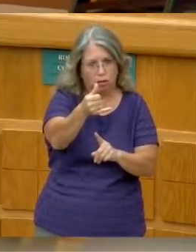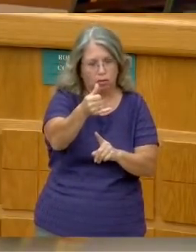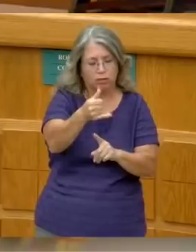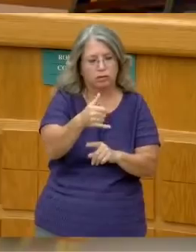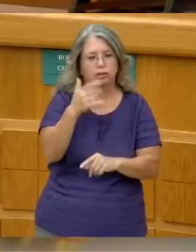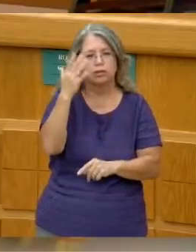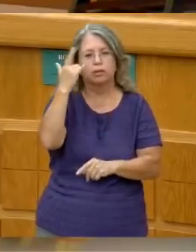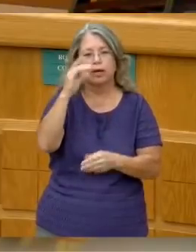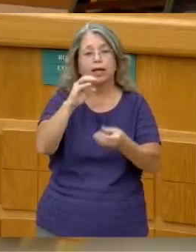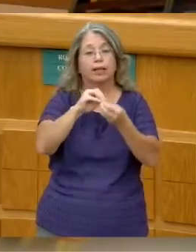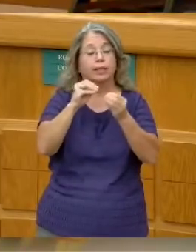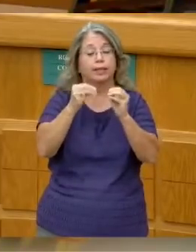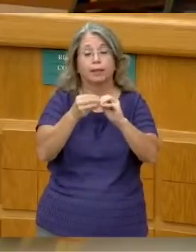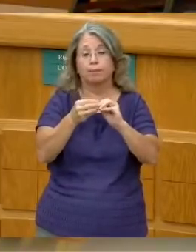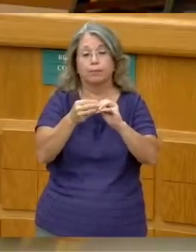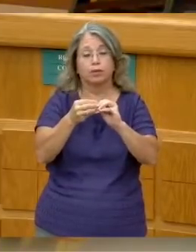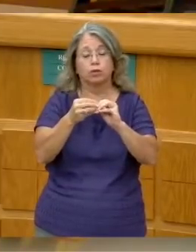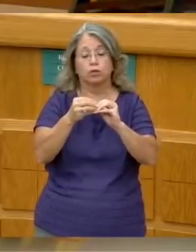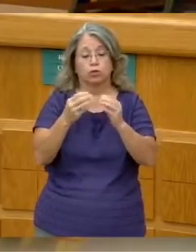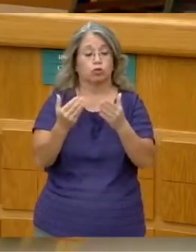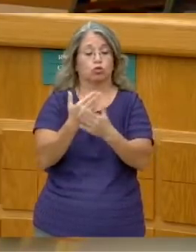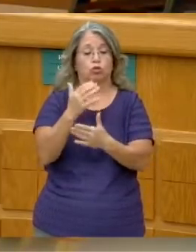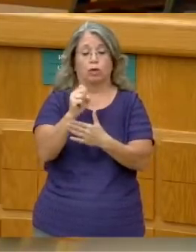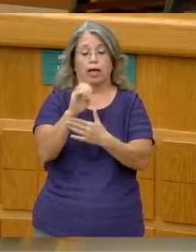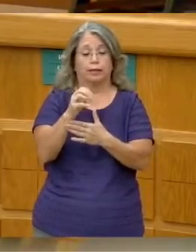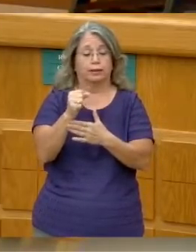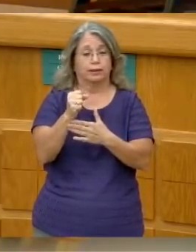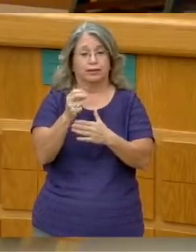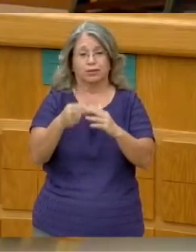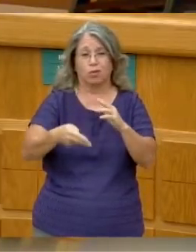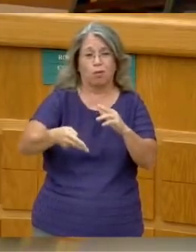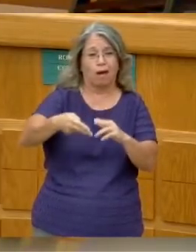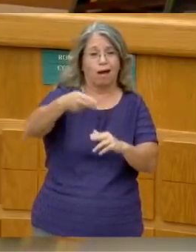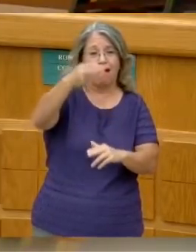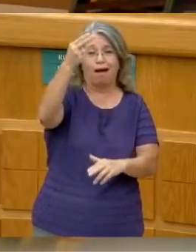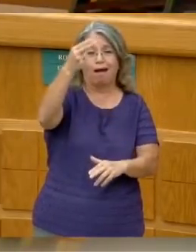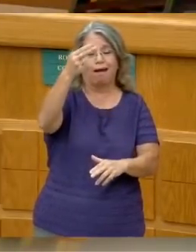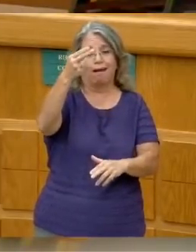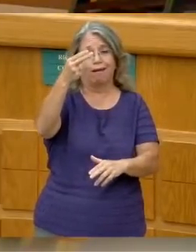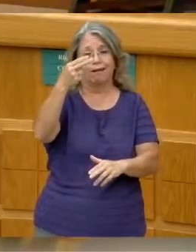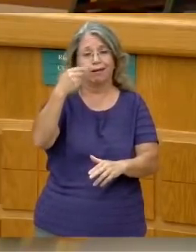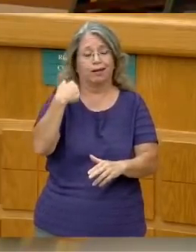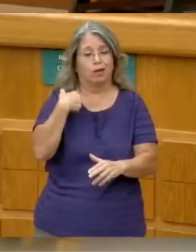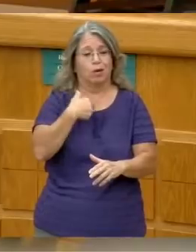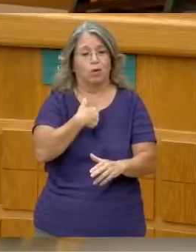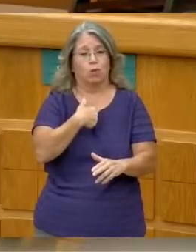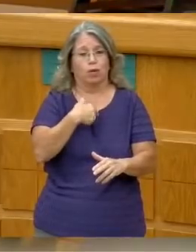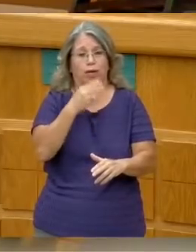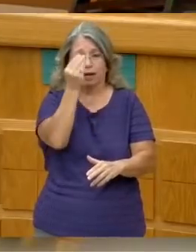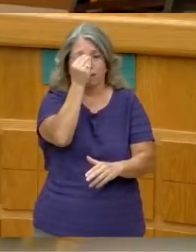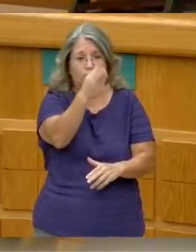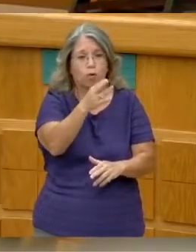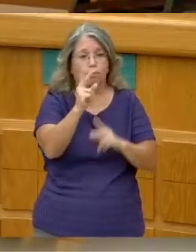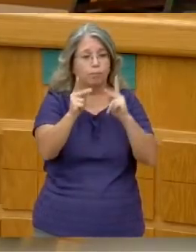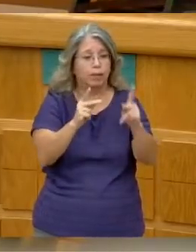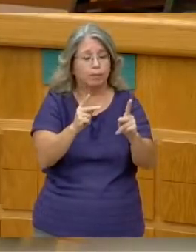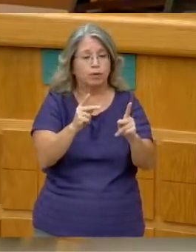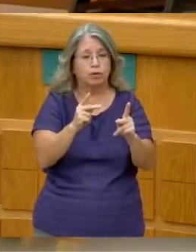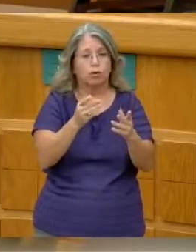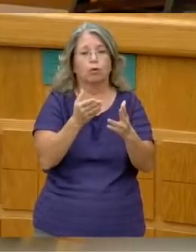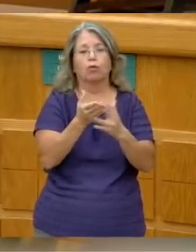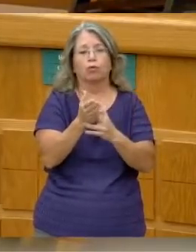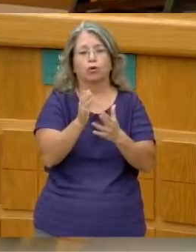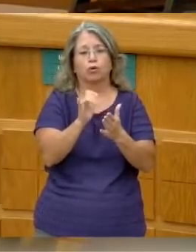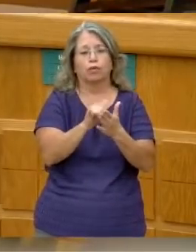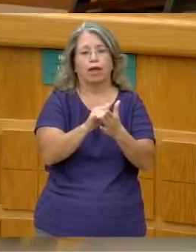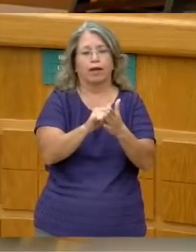new cases are now so high, we're having to alert citizens through reverse alert, even if they're positive.